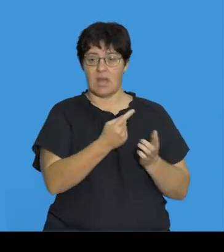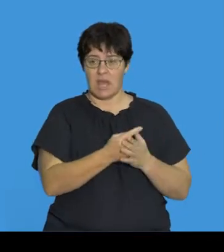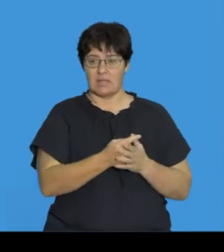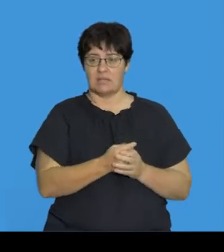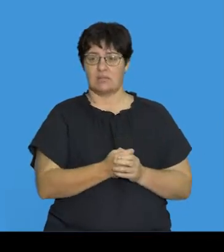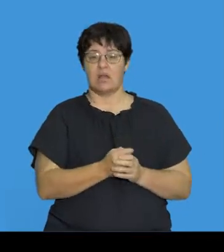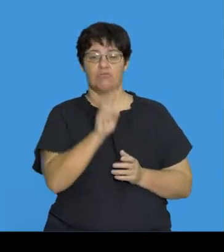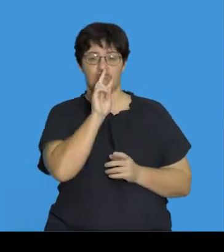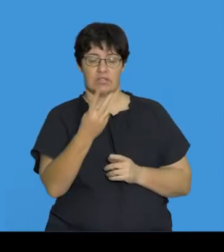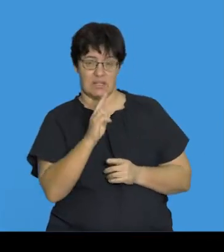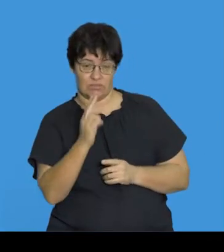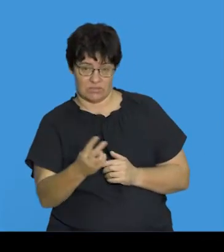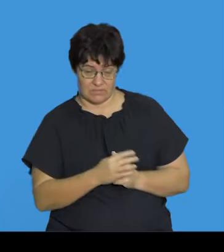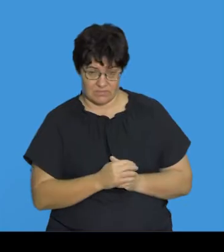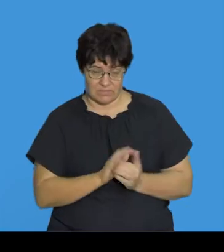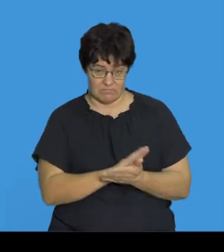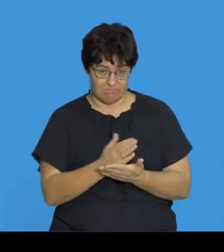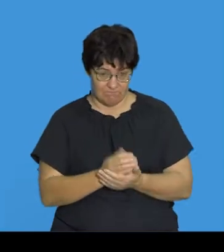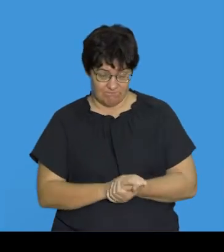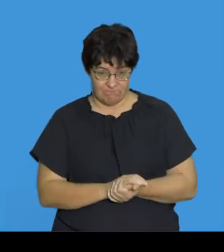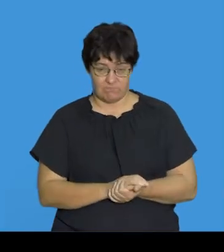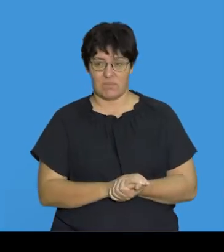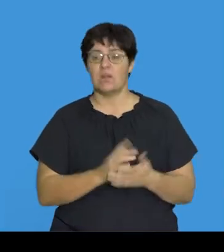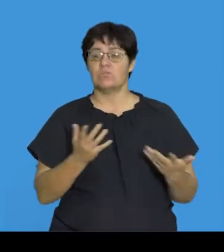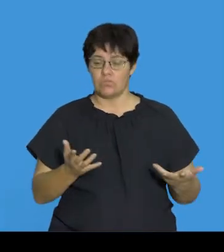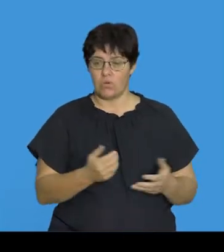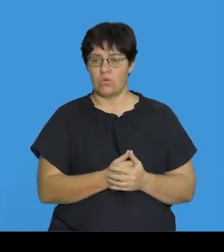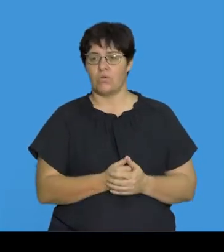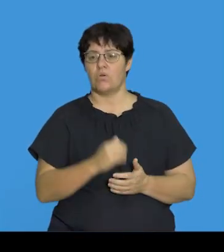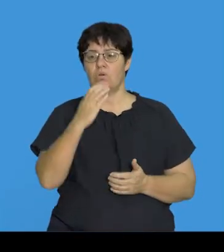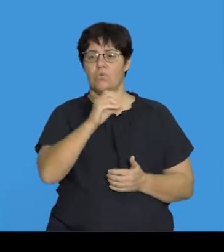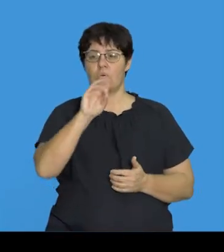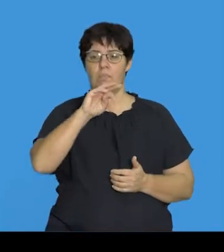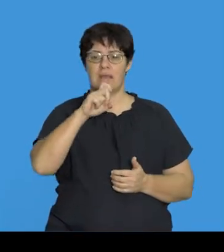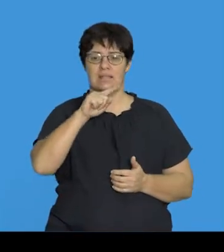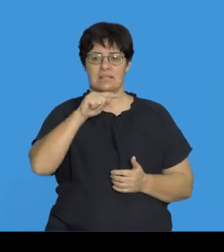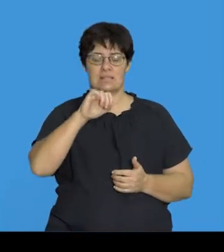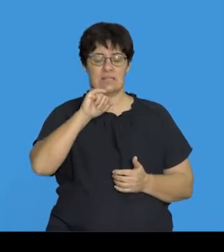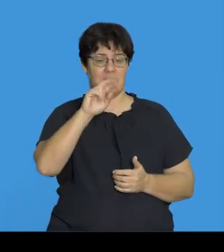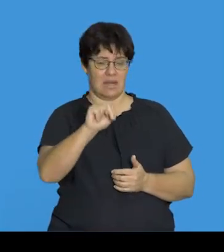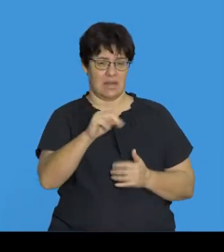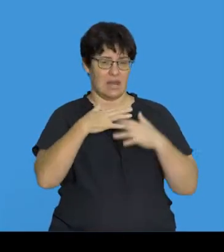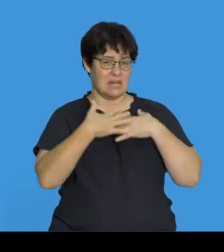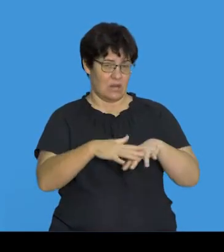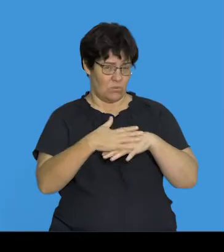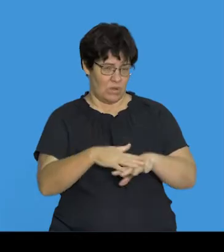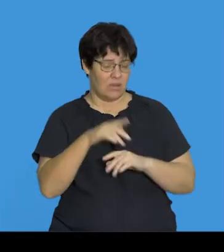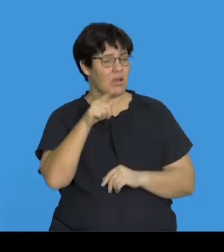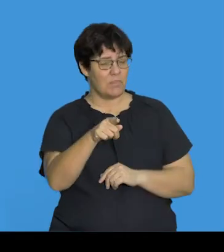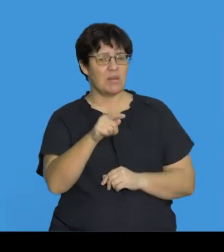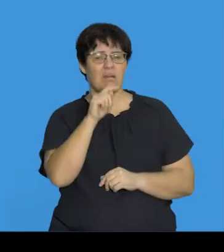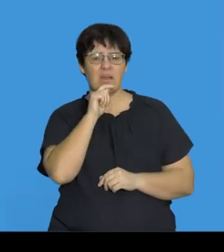the concept of translation. I will mention the term chromatin network. Again, that's to draw back to our understanding of